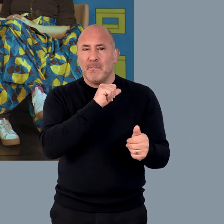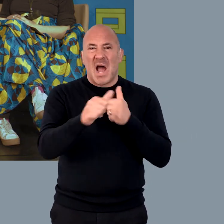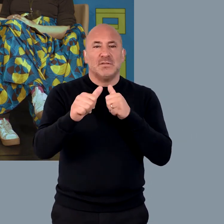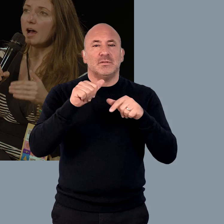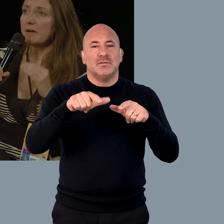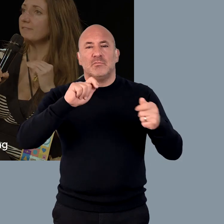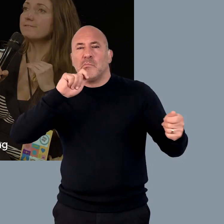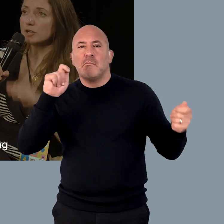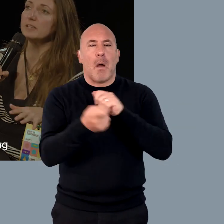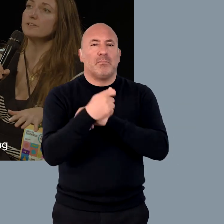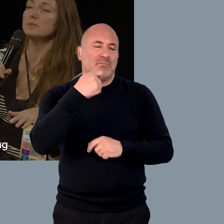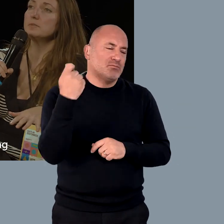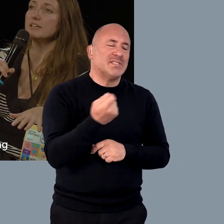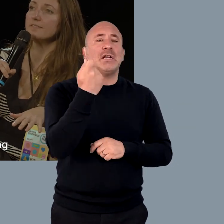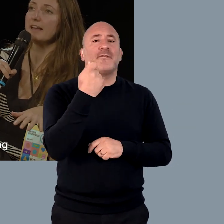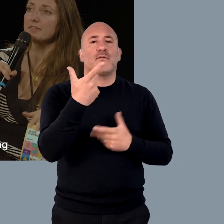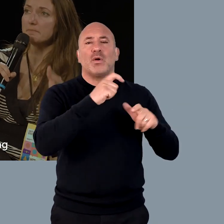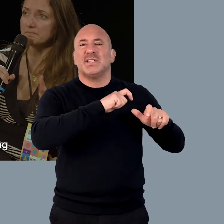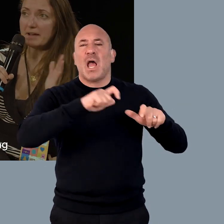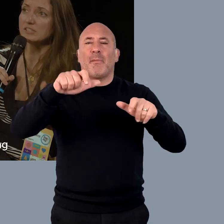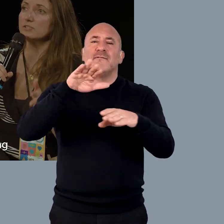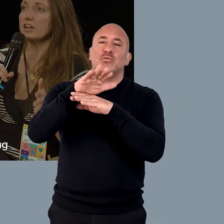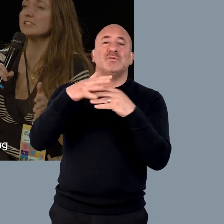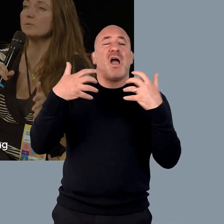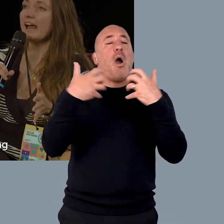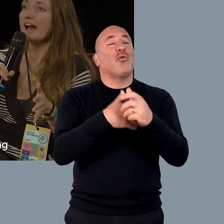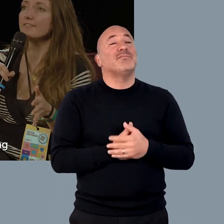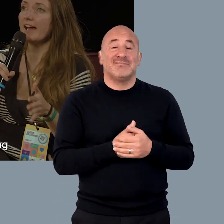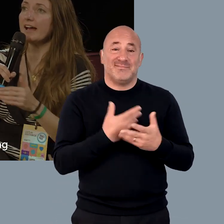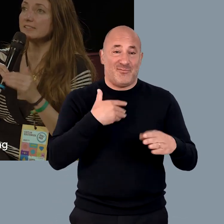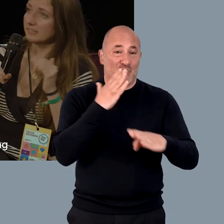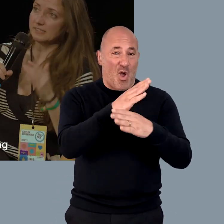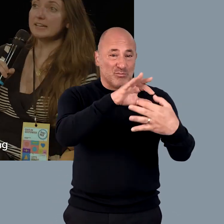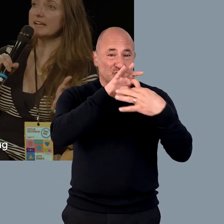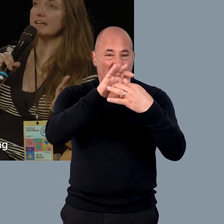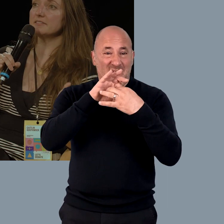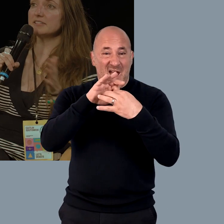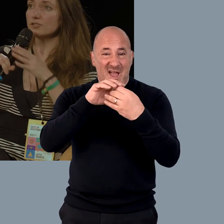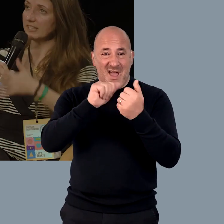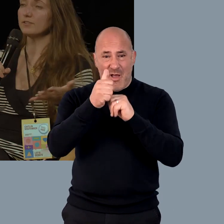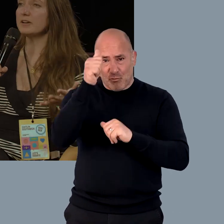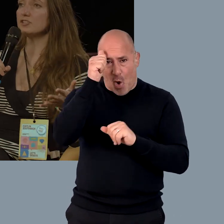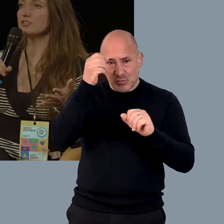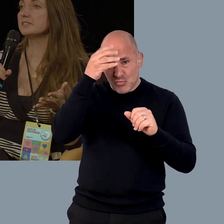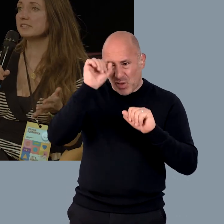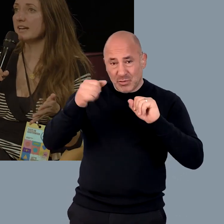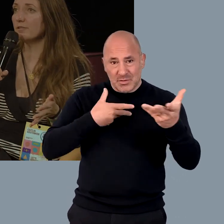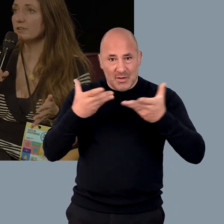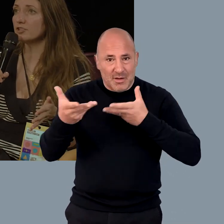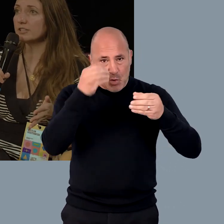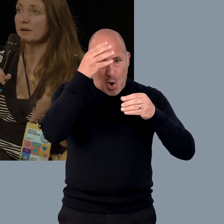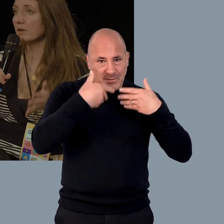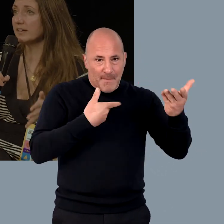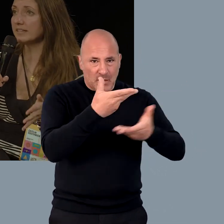about it. I firmly believe that the best chance we have at succeeding in this transformation to a